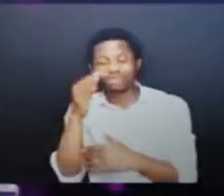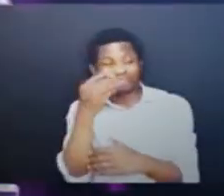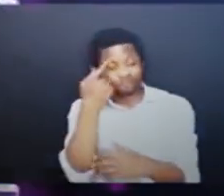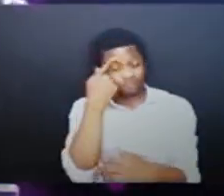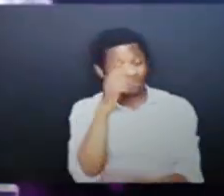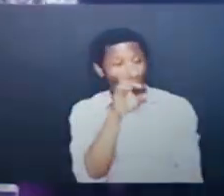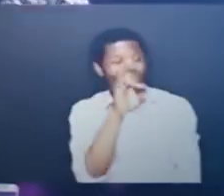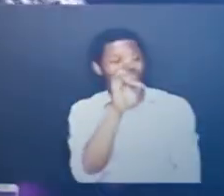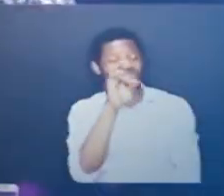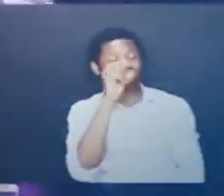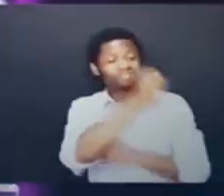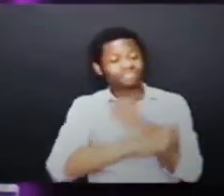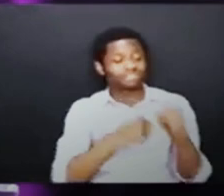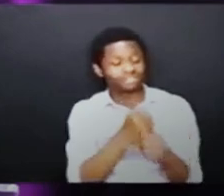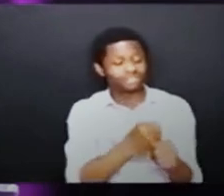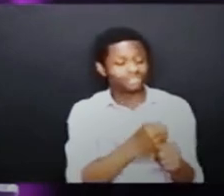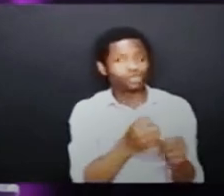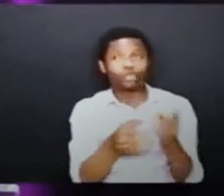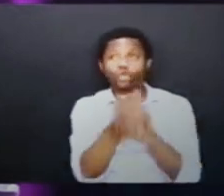the hands of the